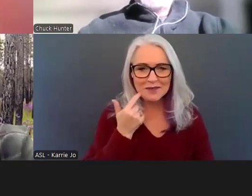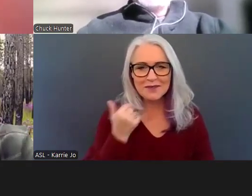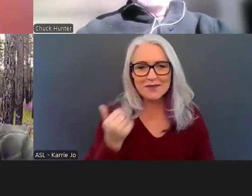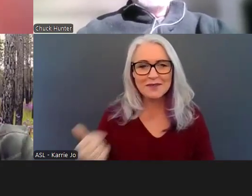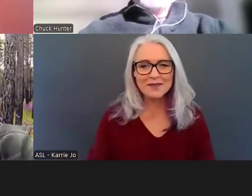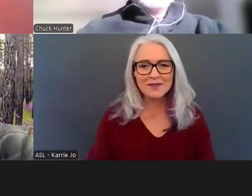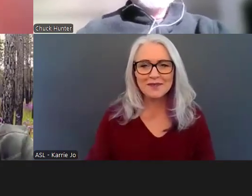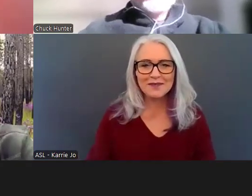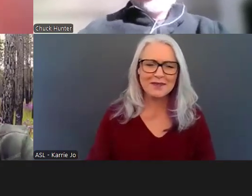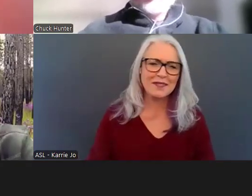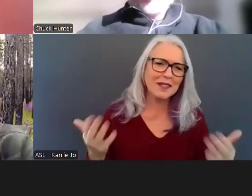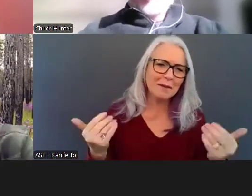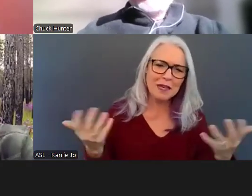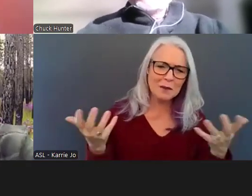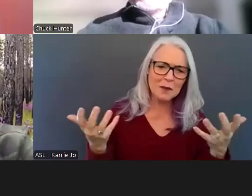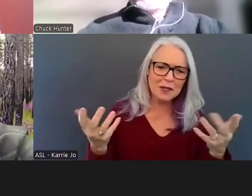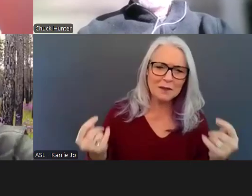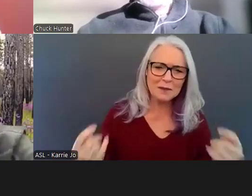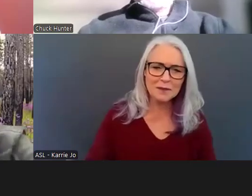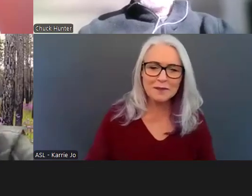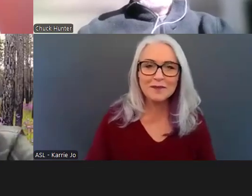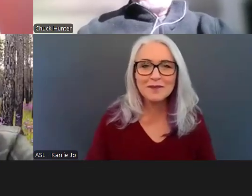Come on, guys.